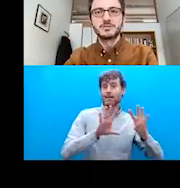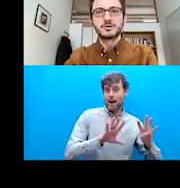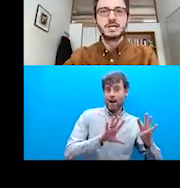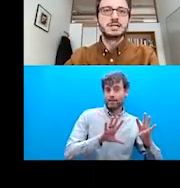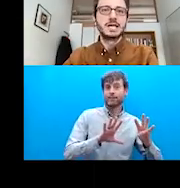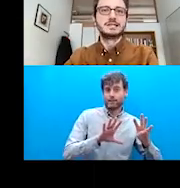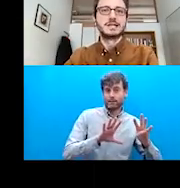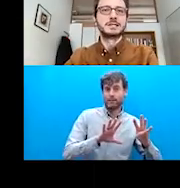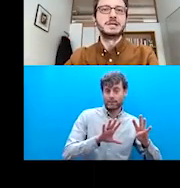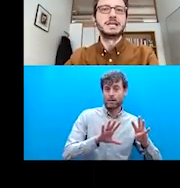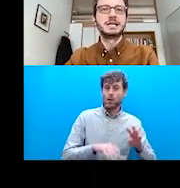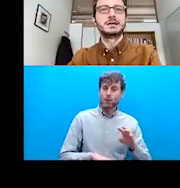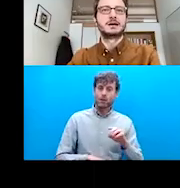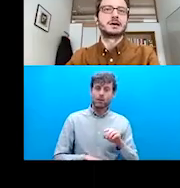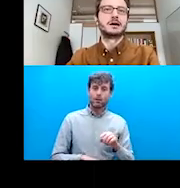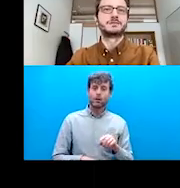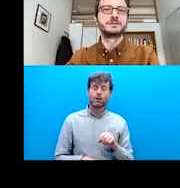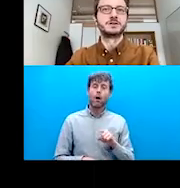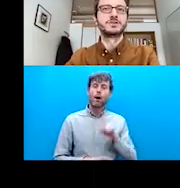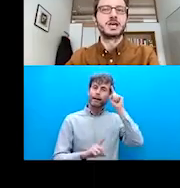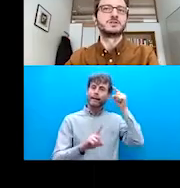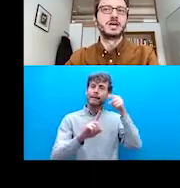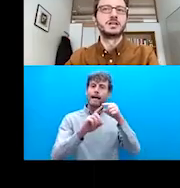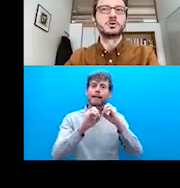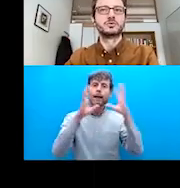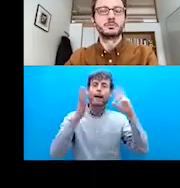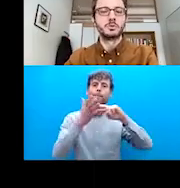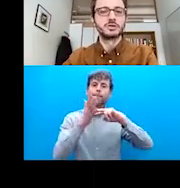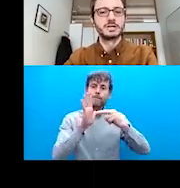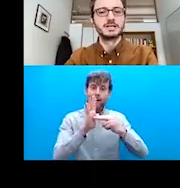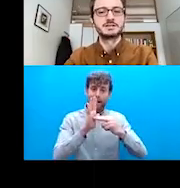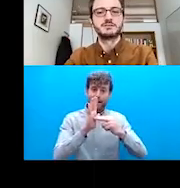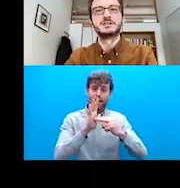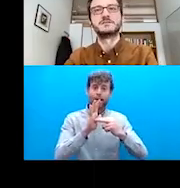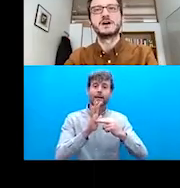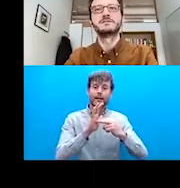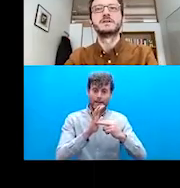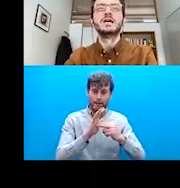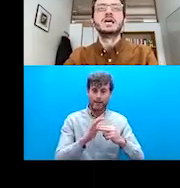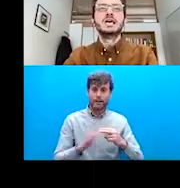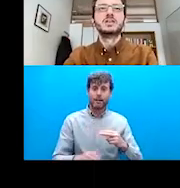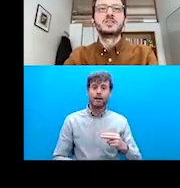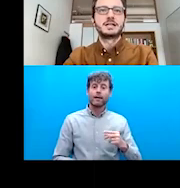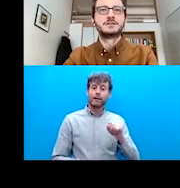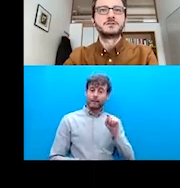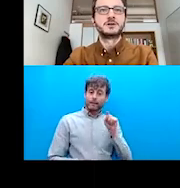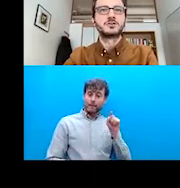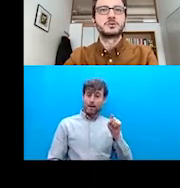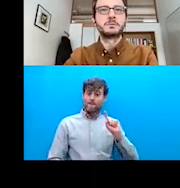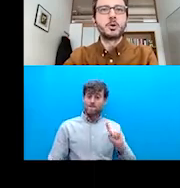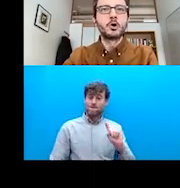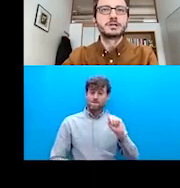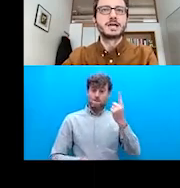in 3, the intended meaning of the first case of AIDS was reported in 1975, is that the